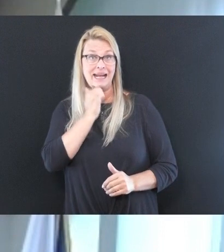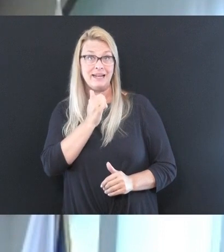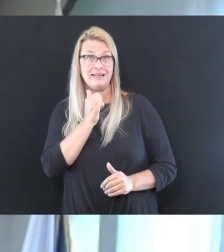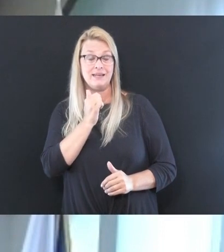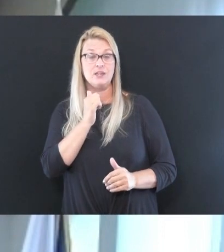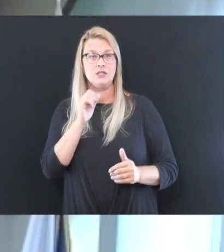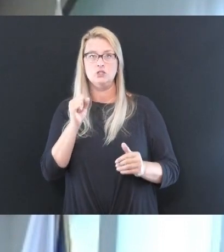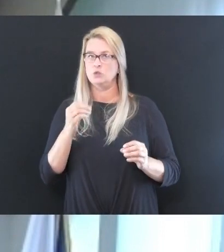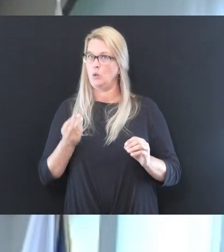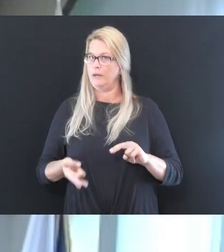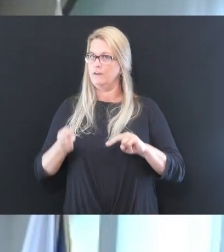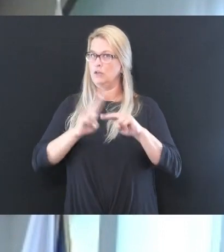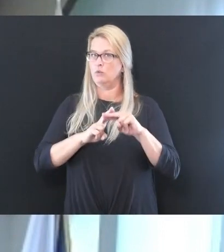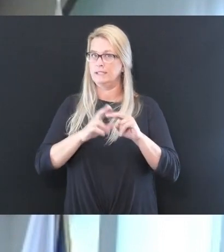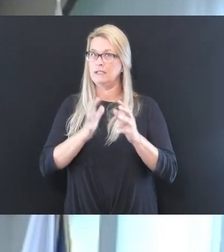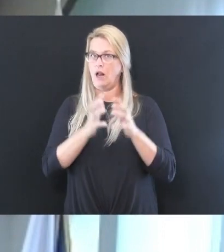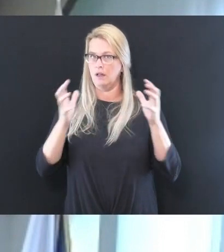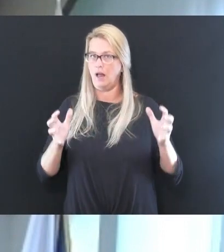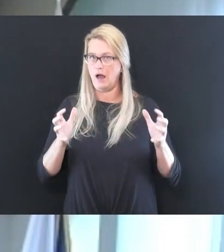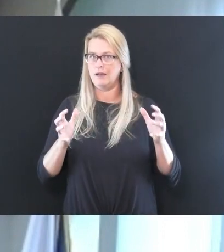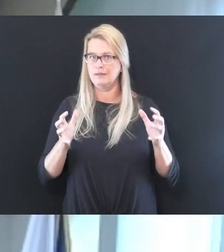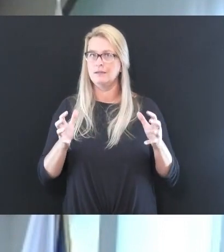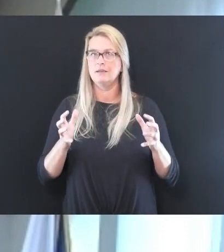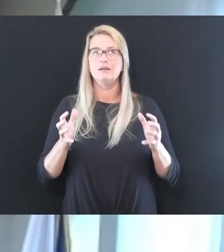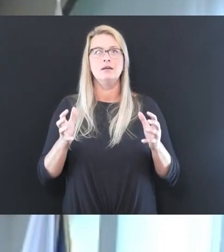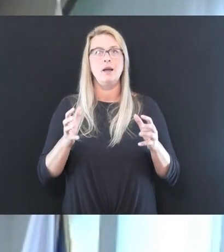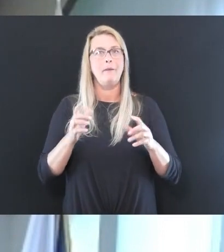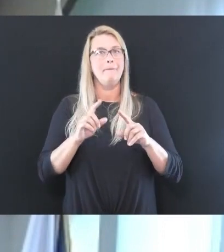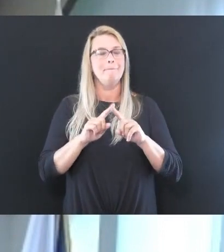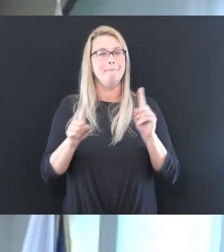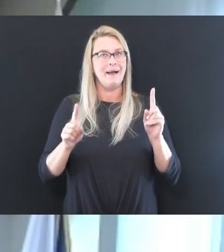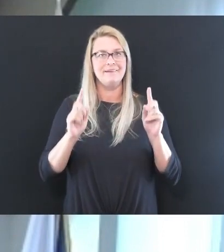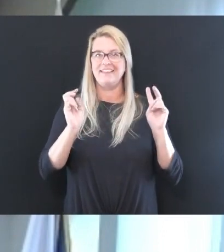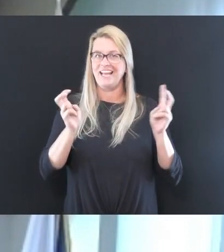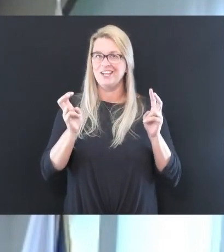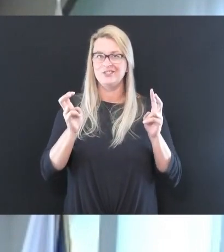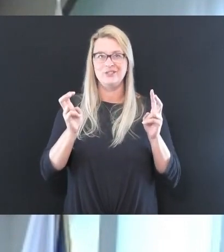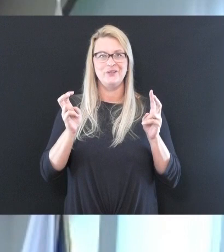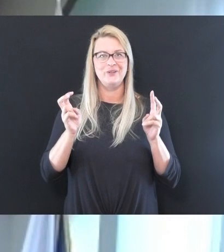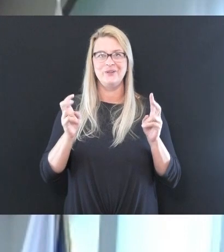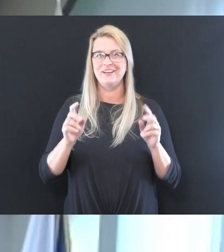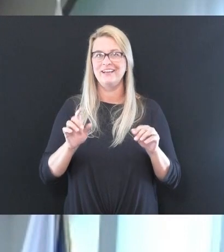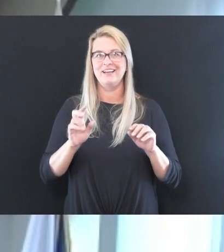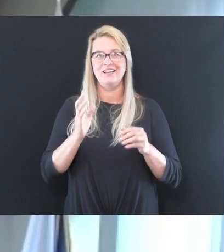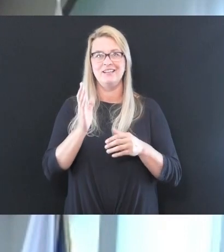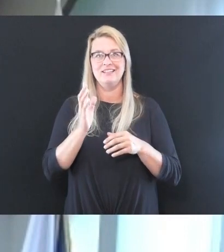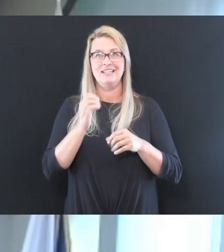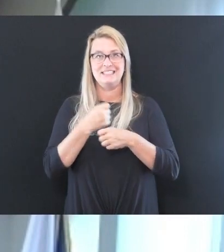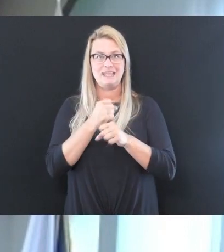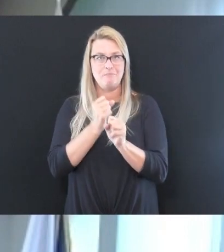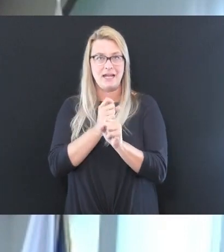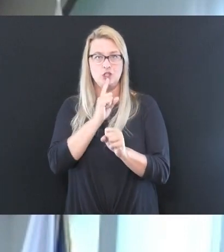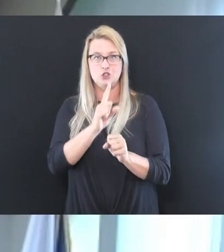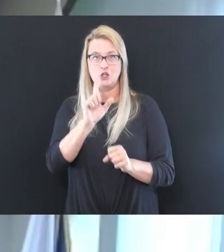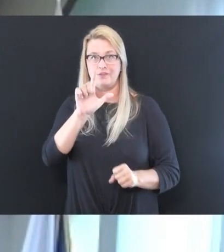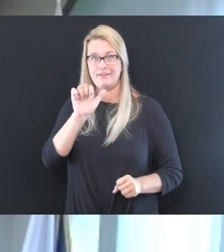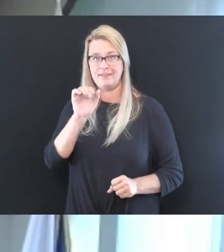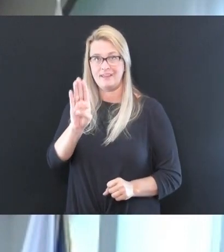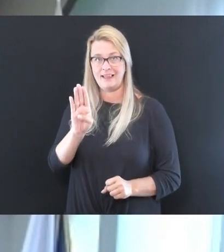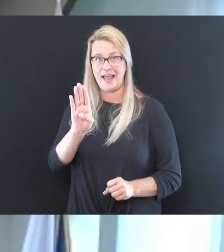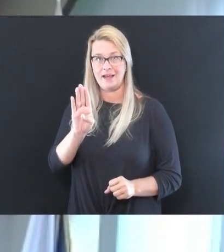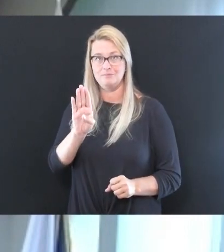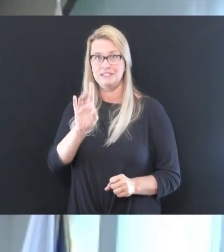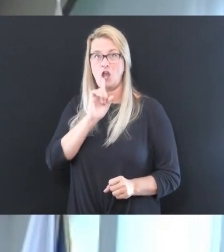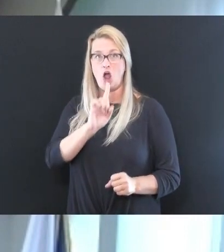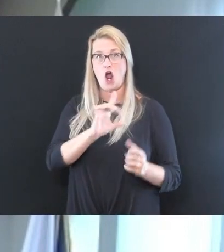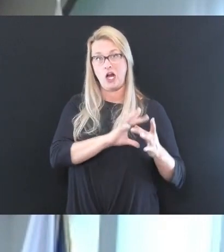have increased that significantly. Part of the issue there is the same issue we dealt with initially, which is to make sure those labs are